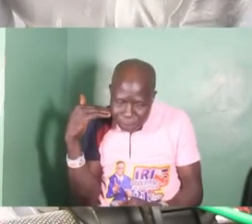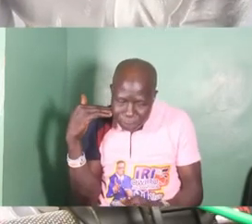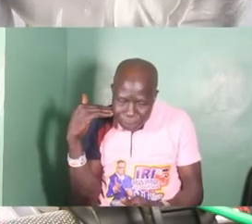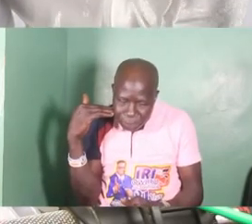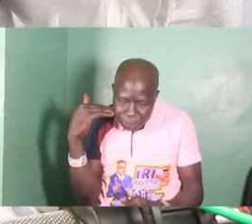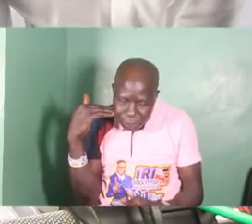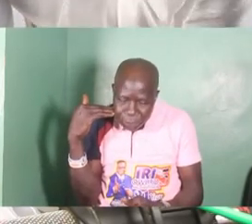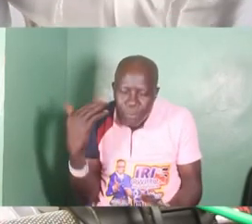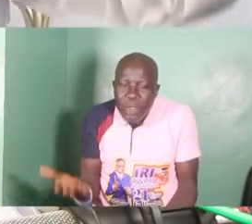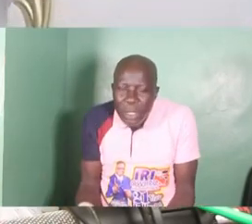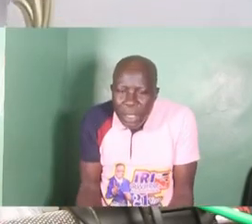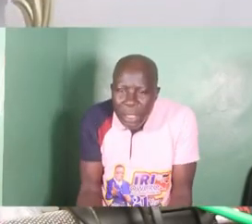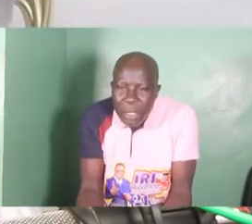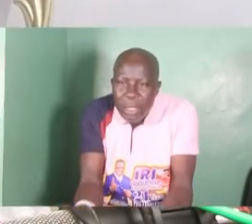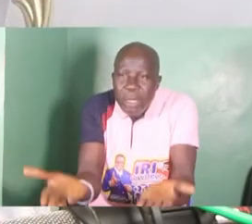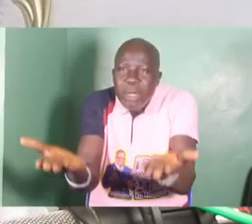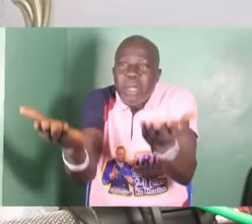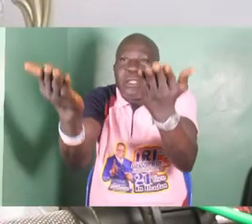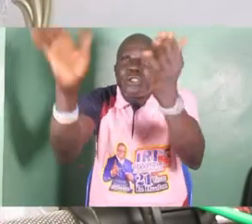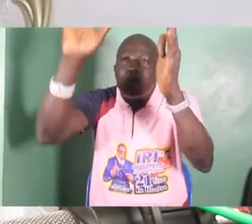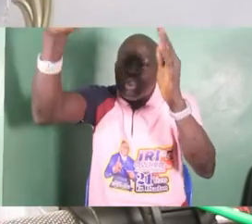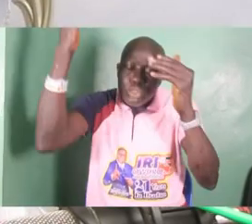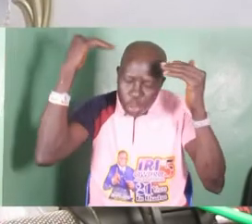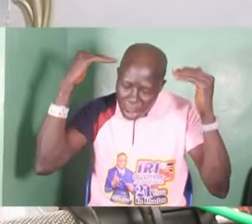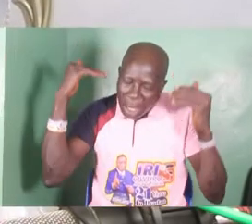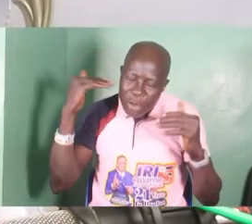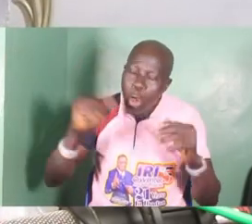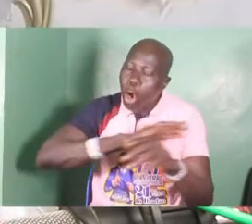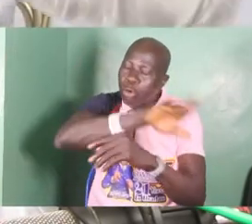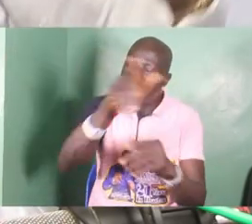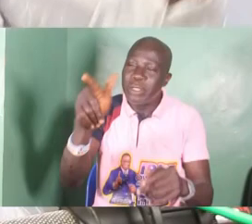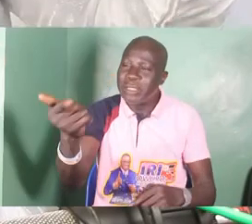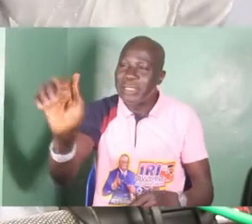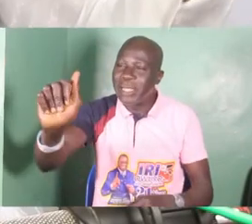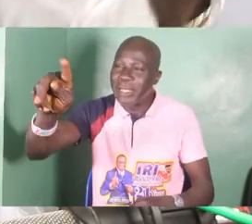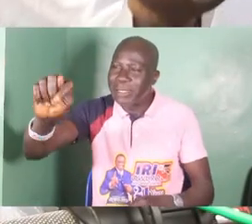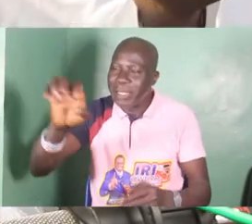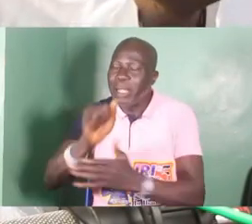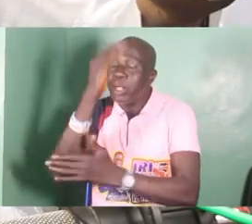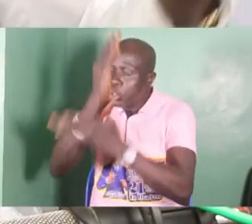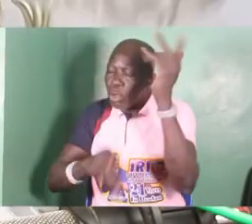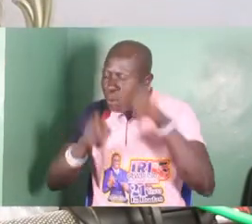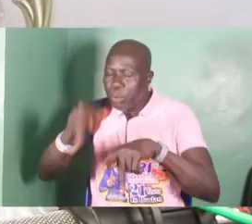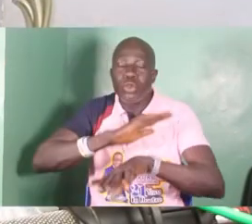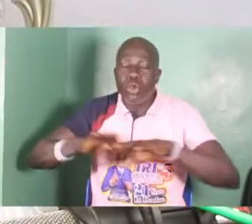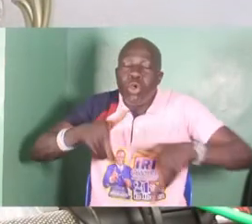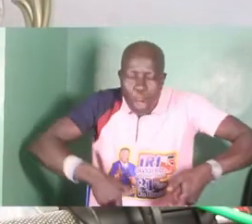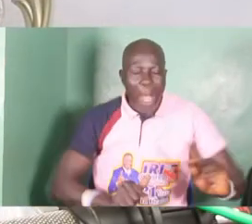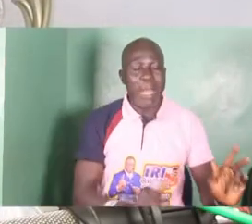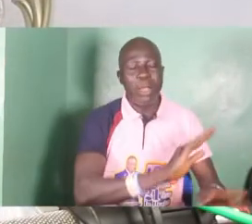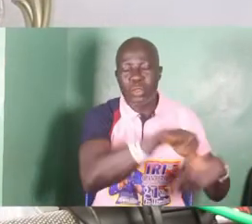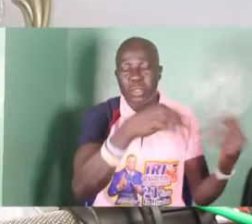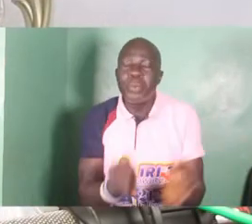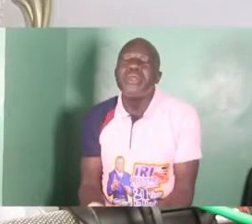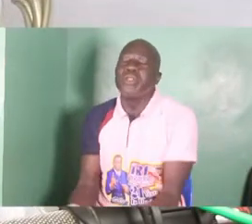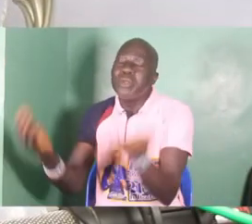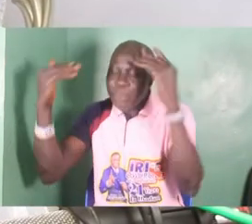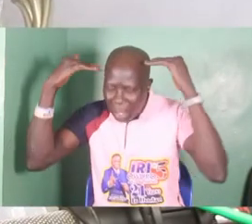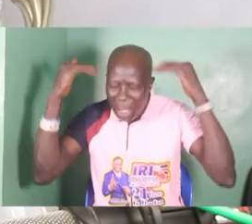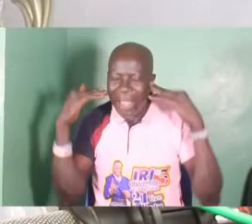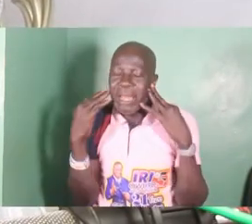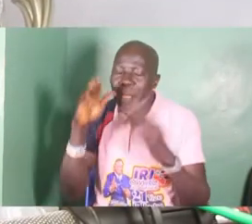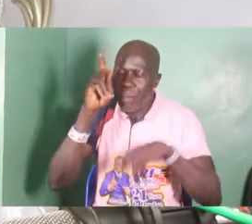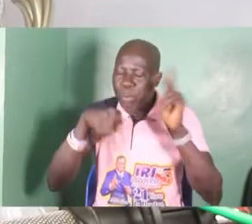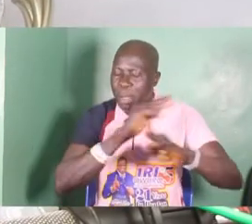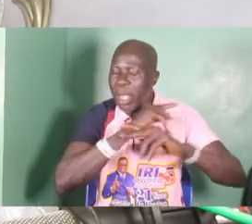Only raise up your head. Your ear is okay, yeah, no. Yes, and I will come back to one. Some people they didn't allow them to raise their head. I